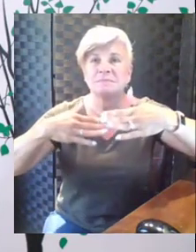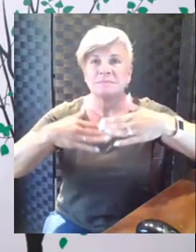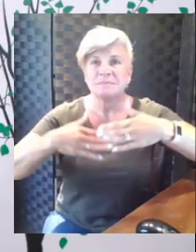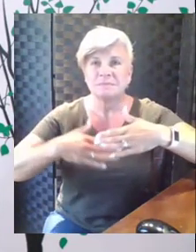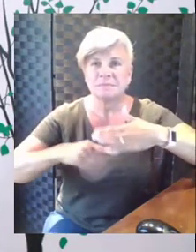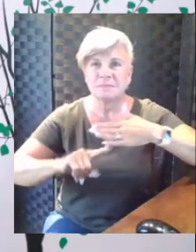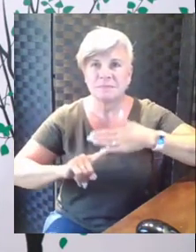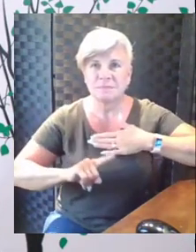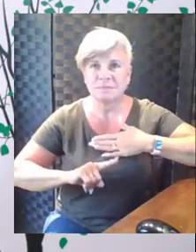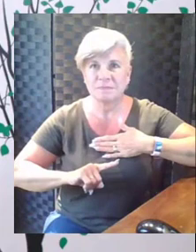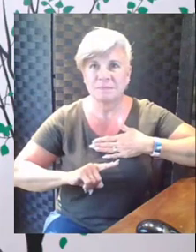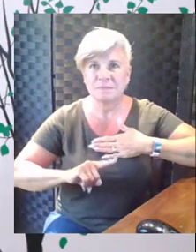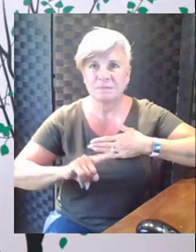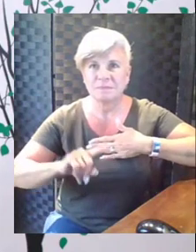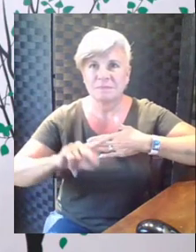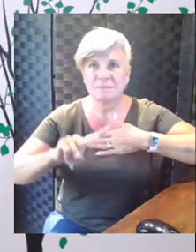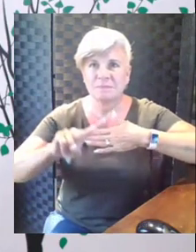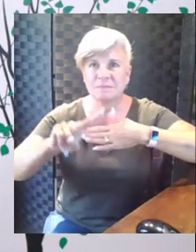1,